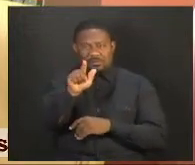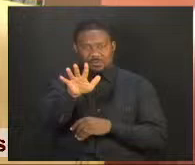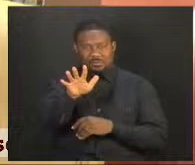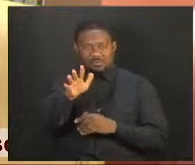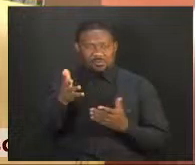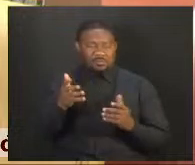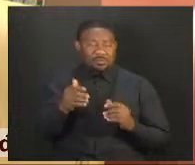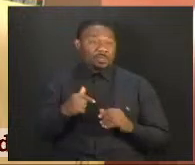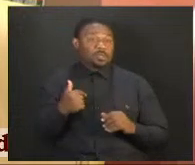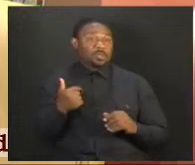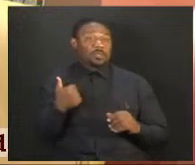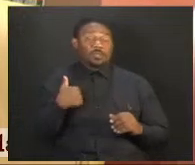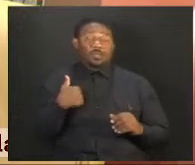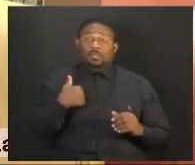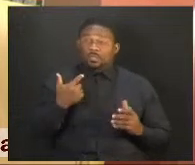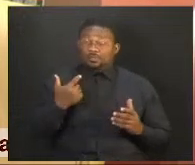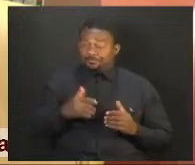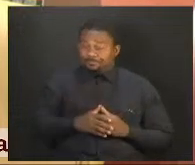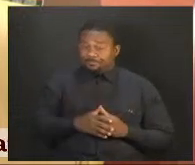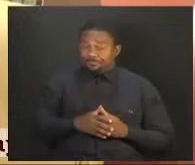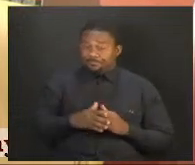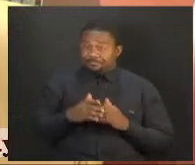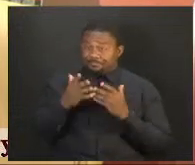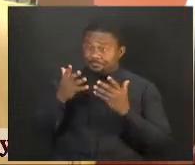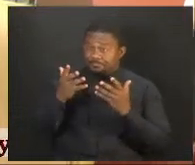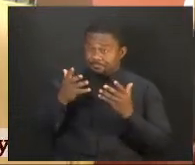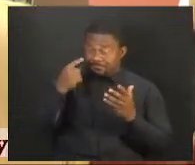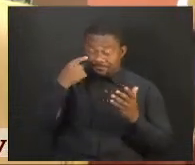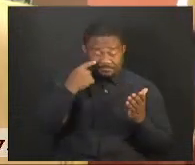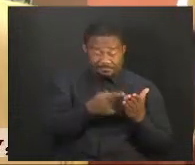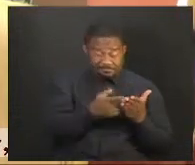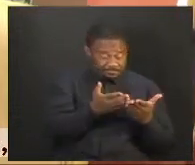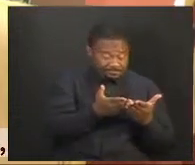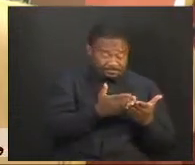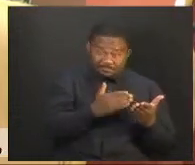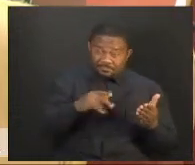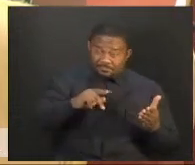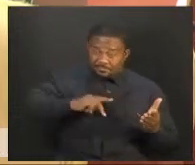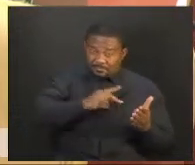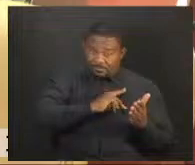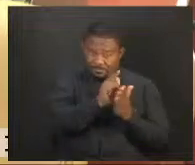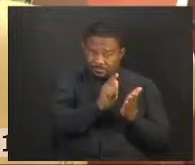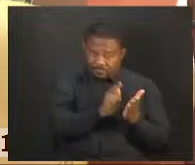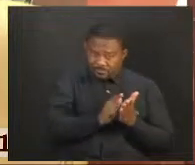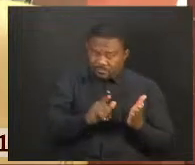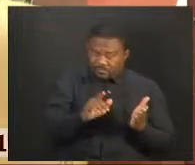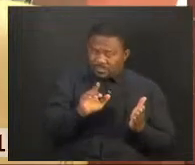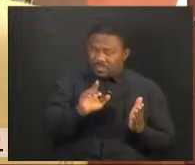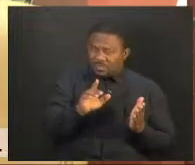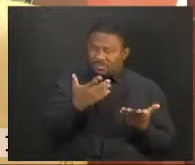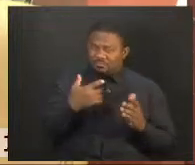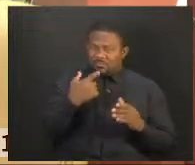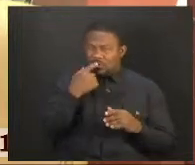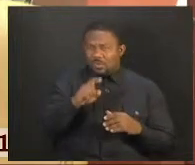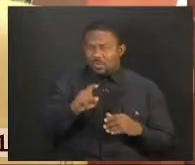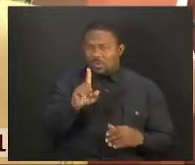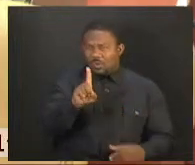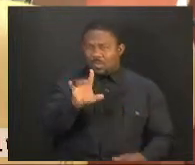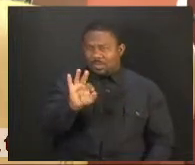Speaker, I want to invite you to our standing orders, order 195.